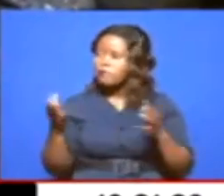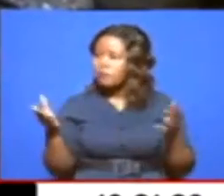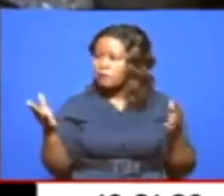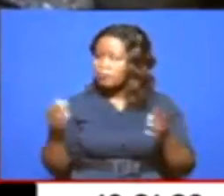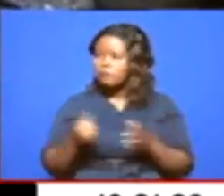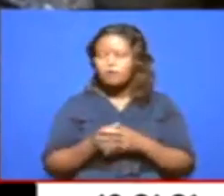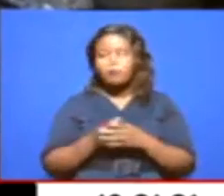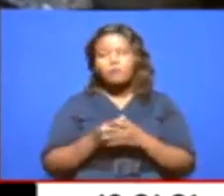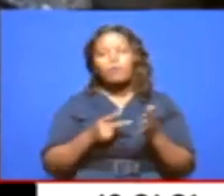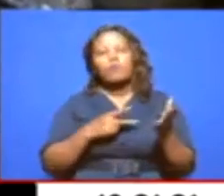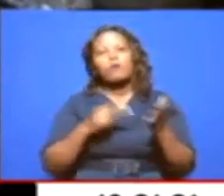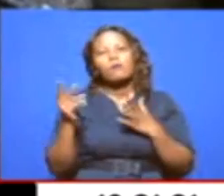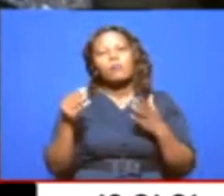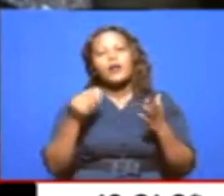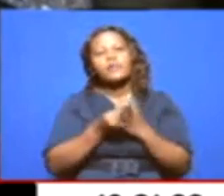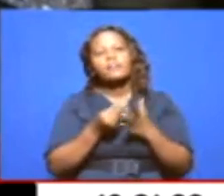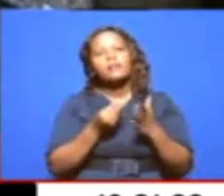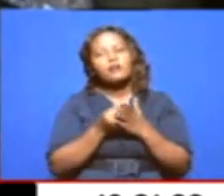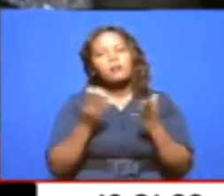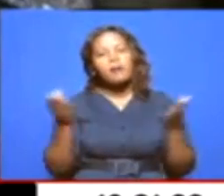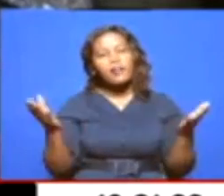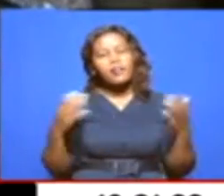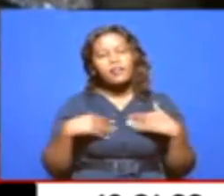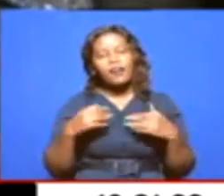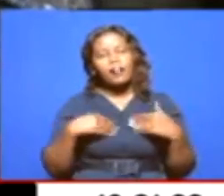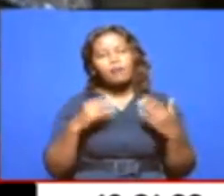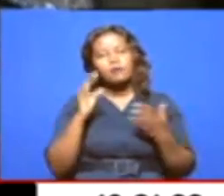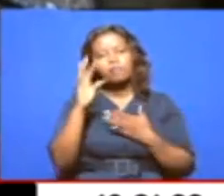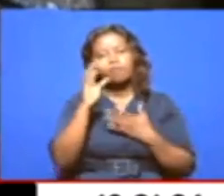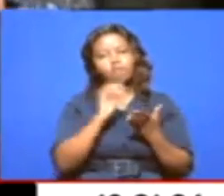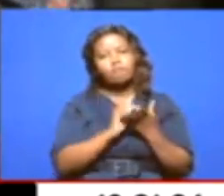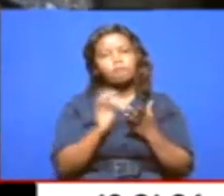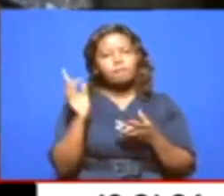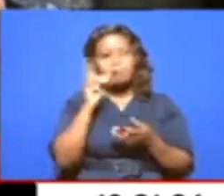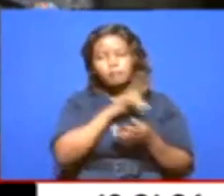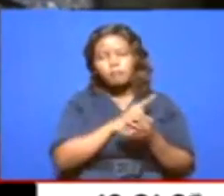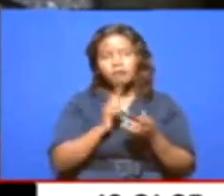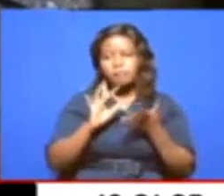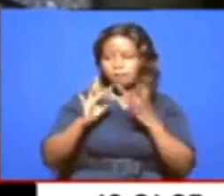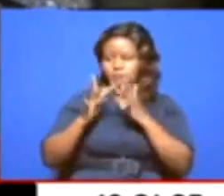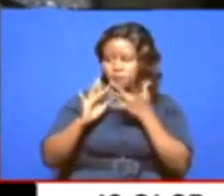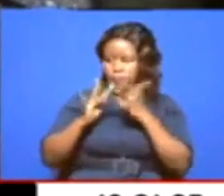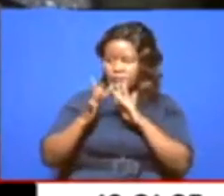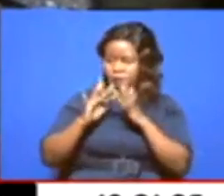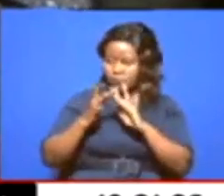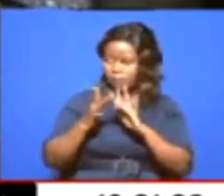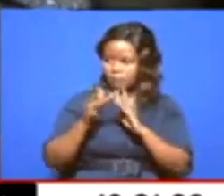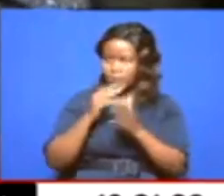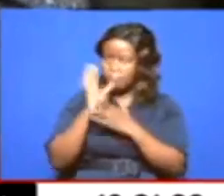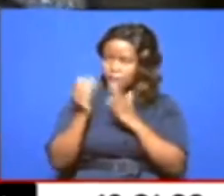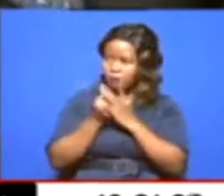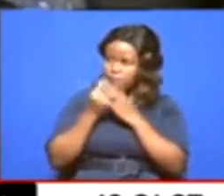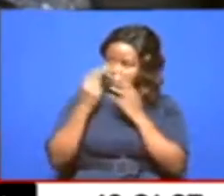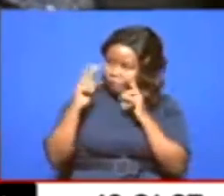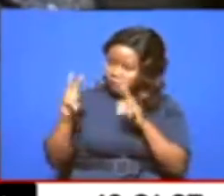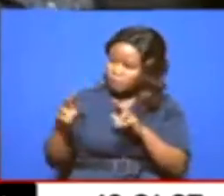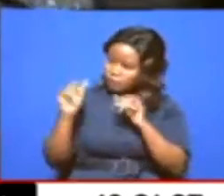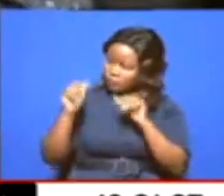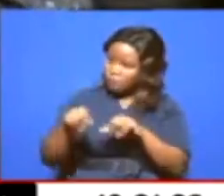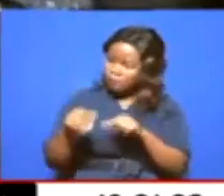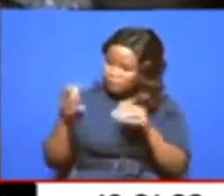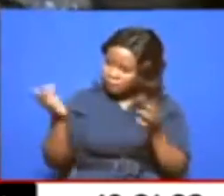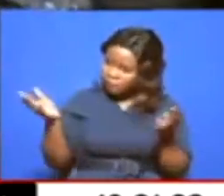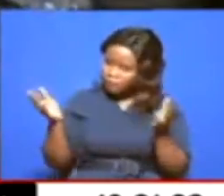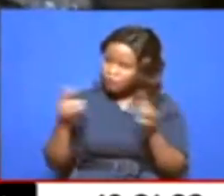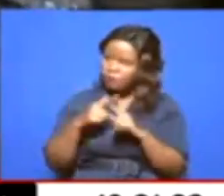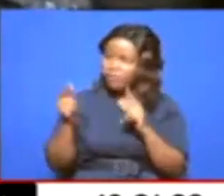The prize money structure has already been posted to the website so that the athletes can see what they are going to do. And I cannot tell you exactly what it is, but the